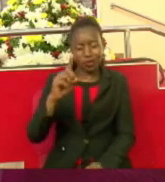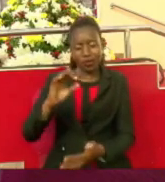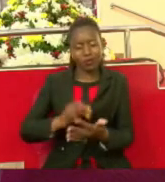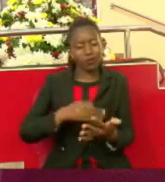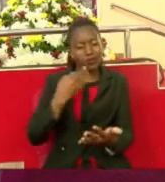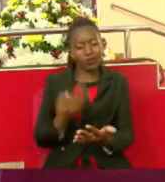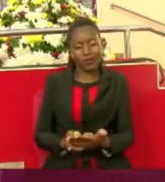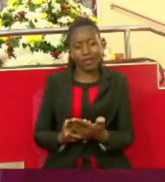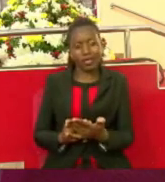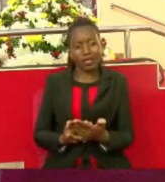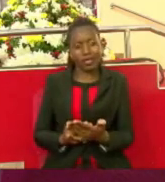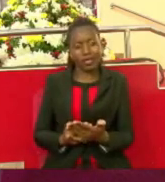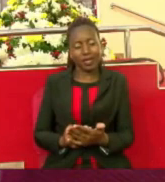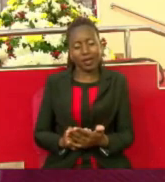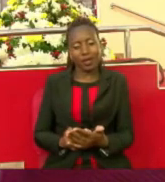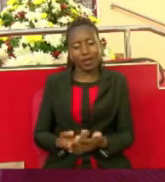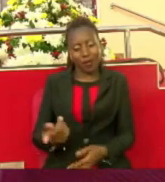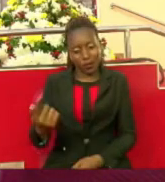you pass by getting beaten.